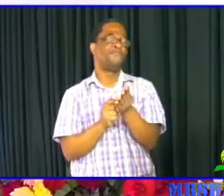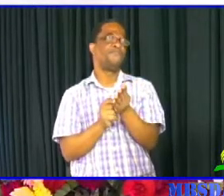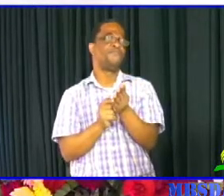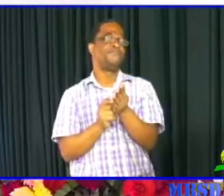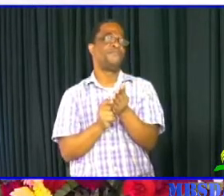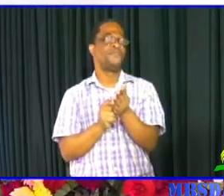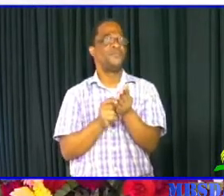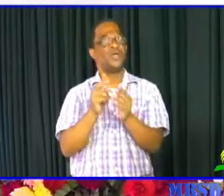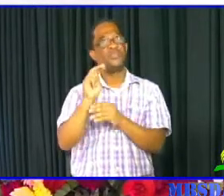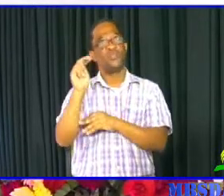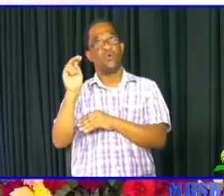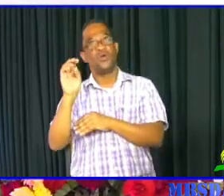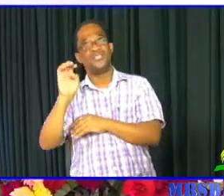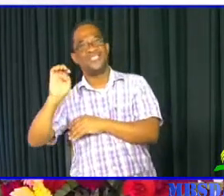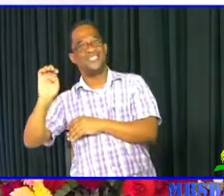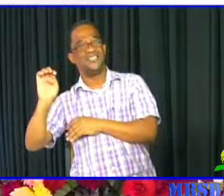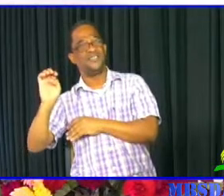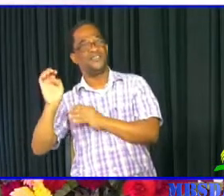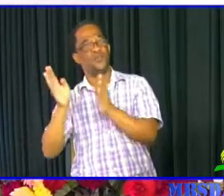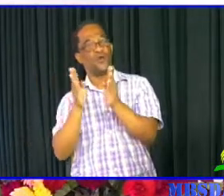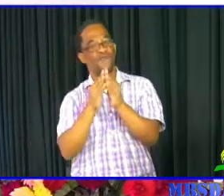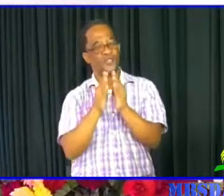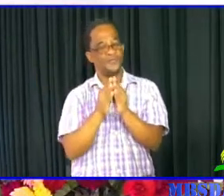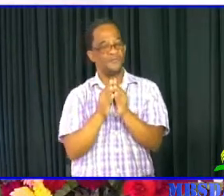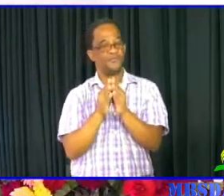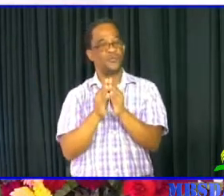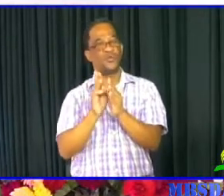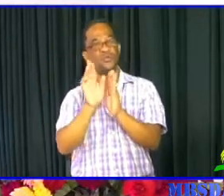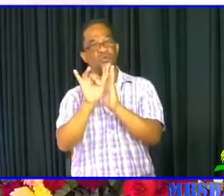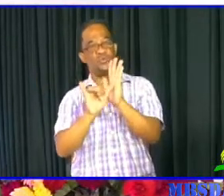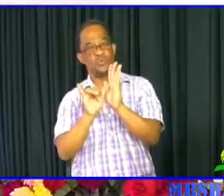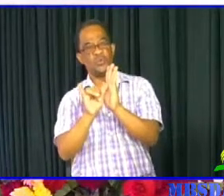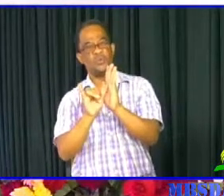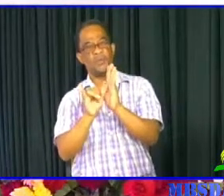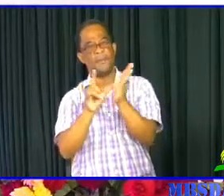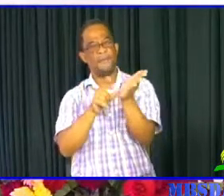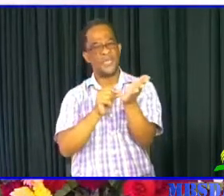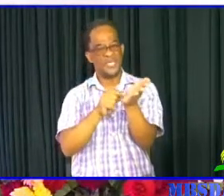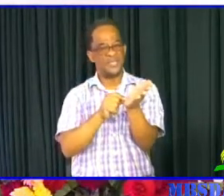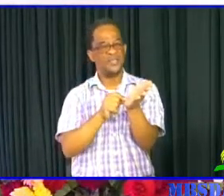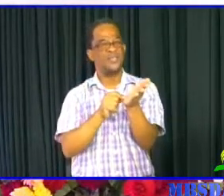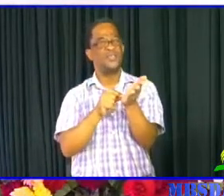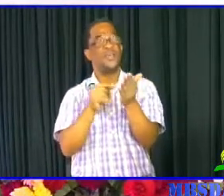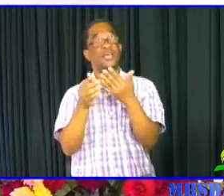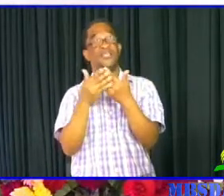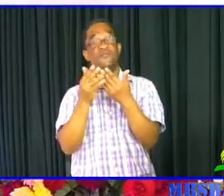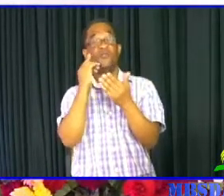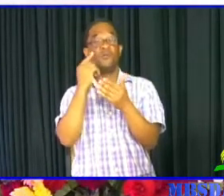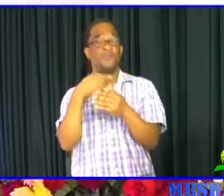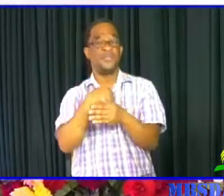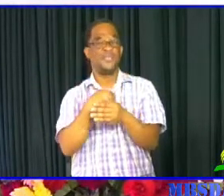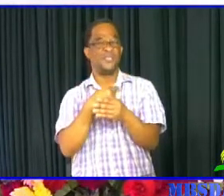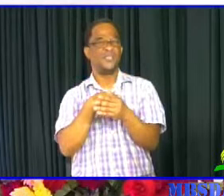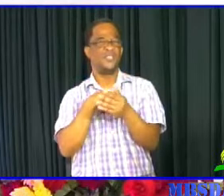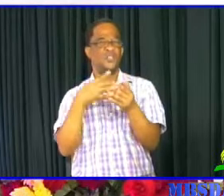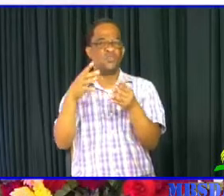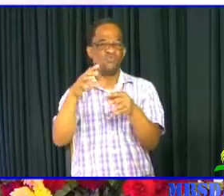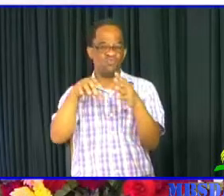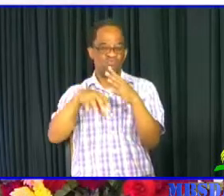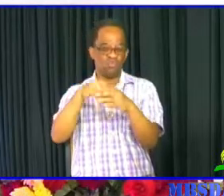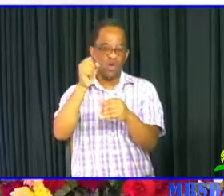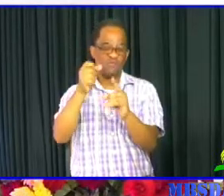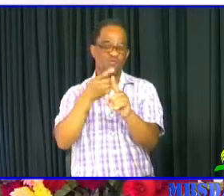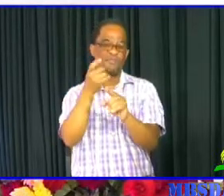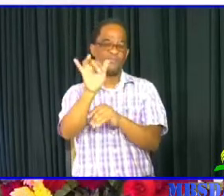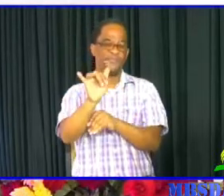the Northeast Jamaica Conference YouTube page. It's easier for me to pull that up than the others when I'm on air,